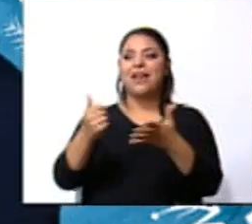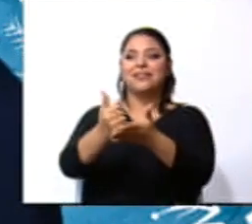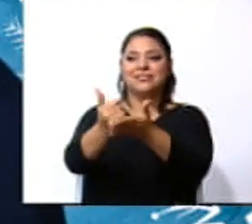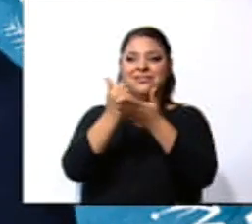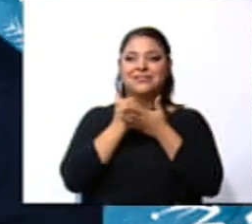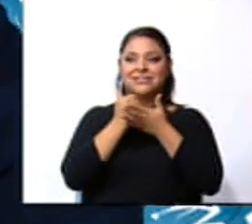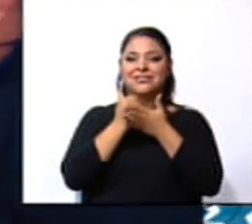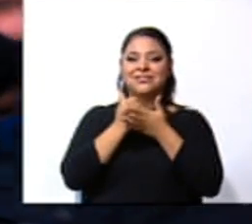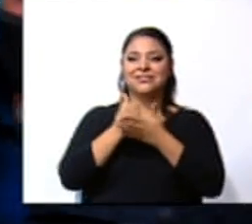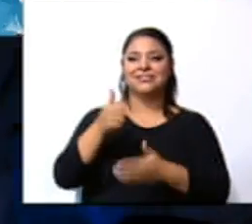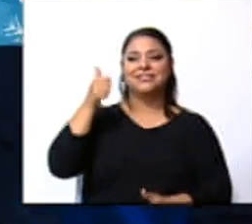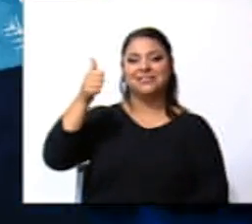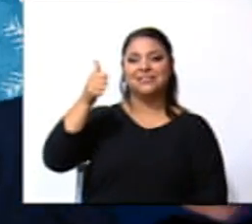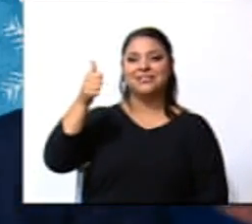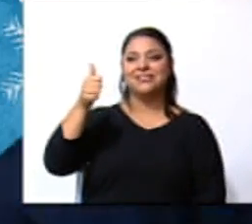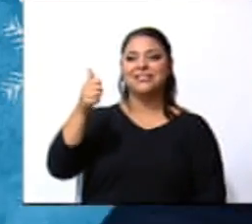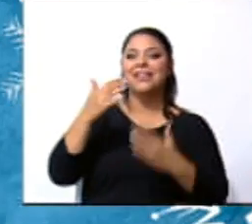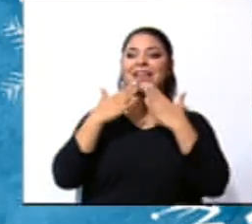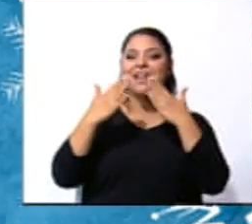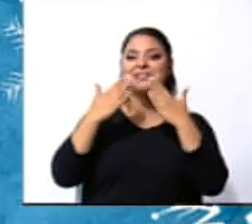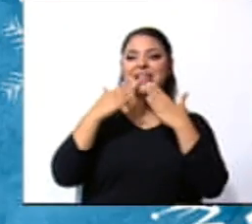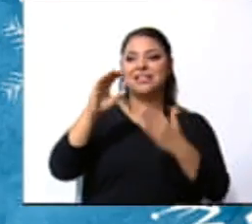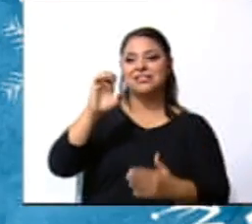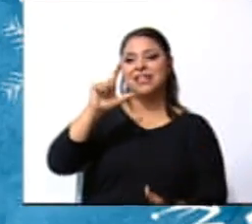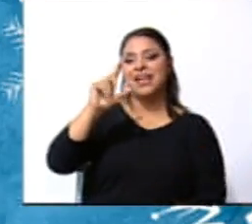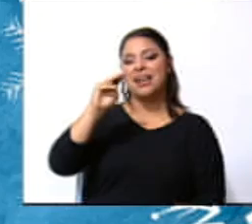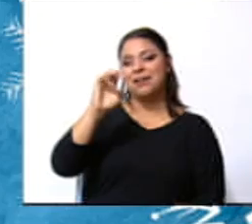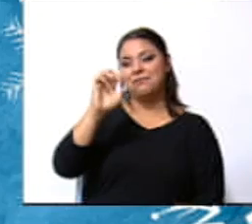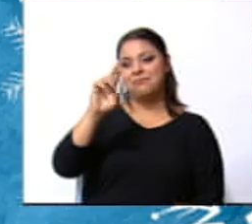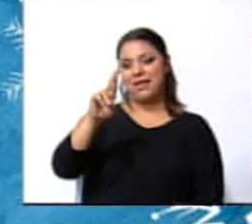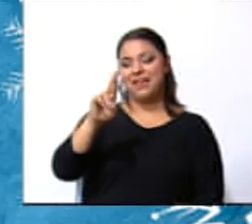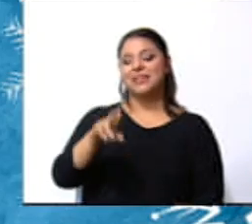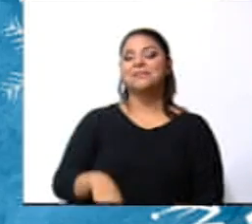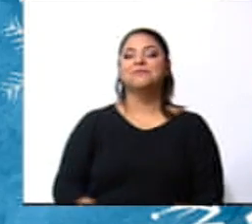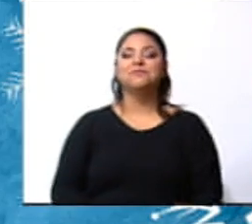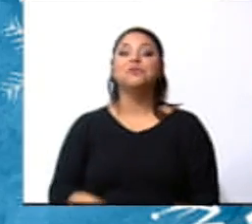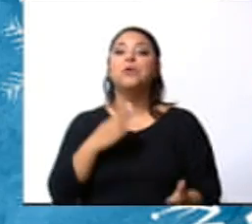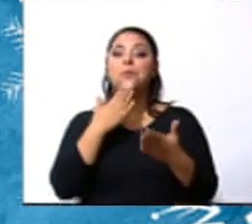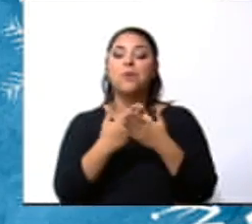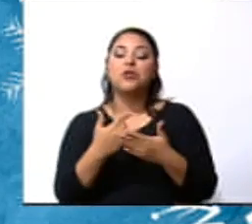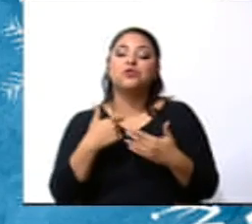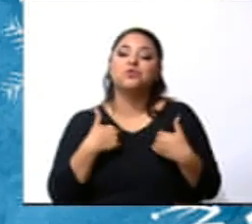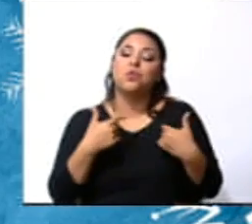very much. Thank you, Elmer. So, it was a pleasure for me